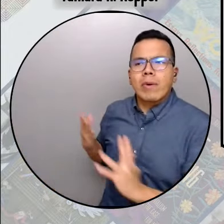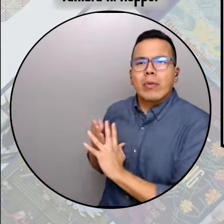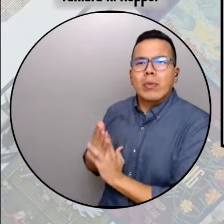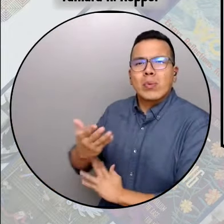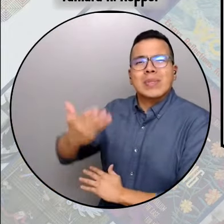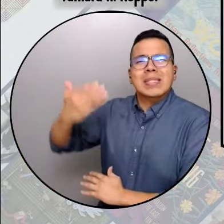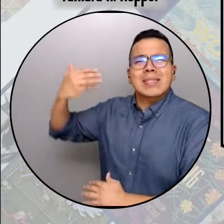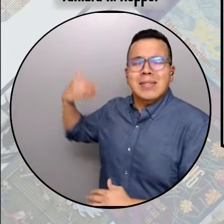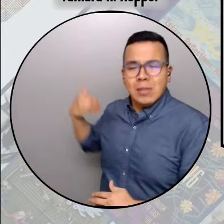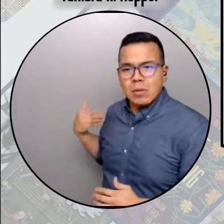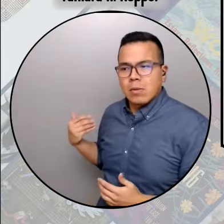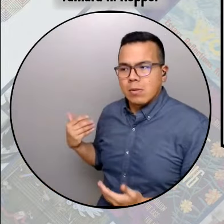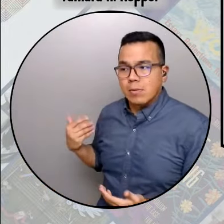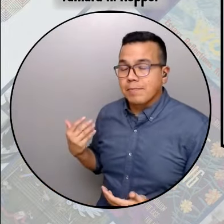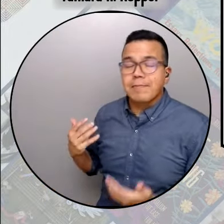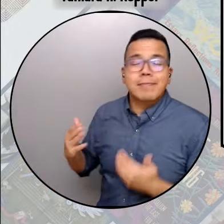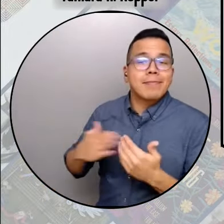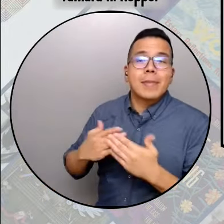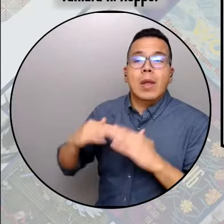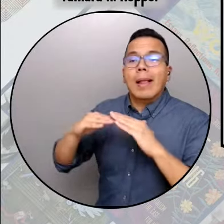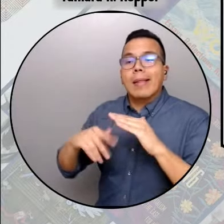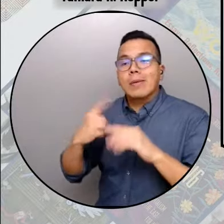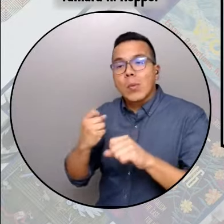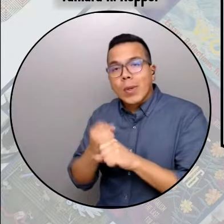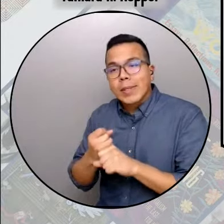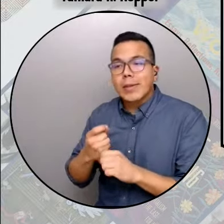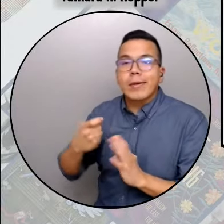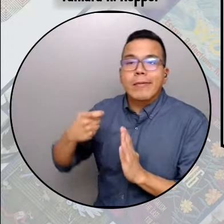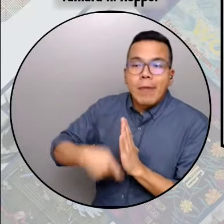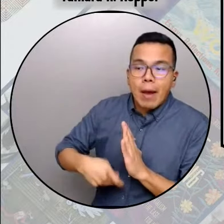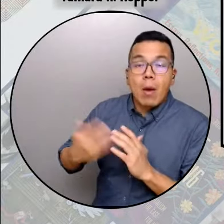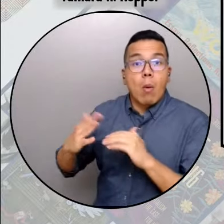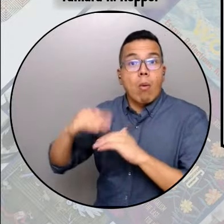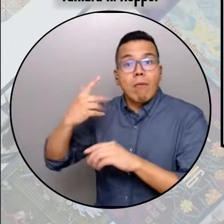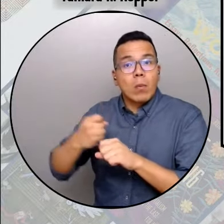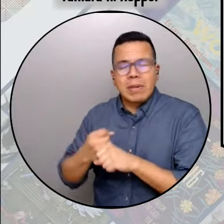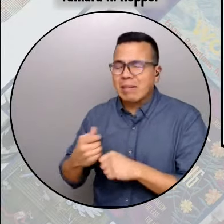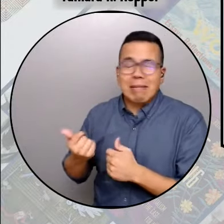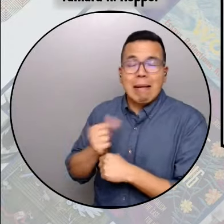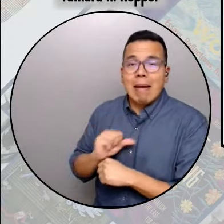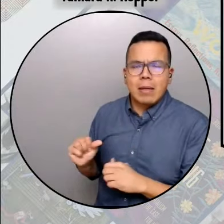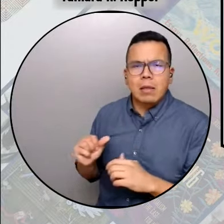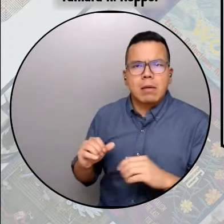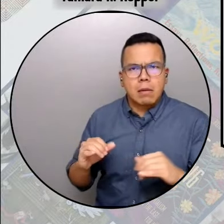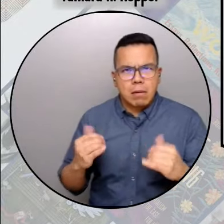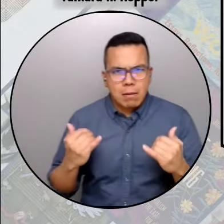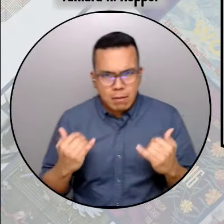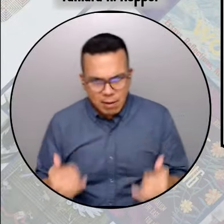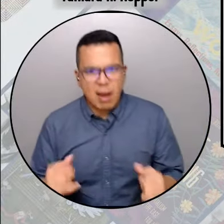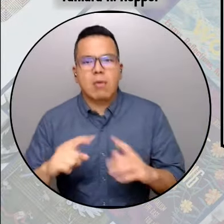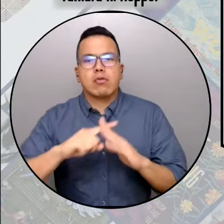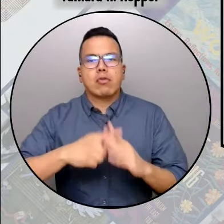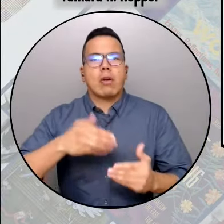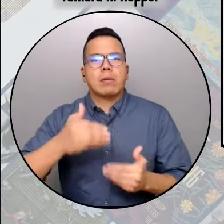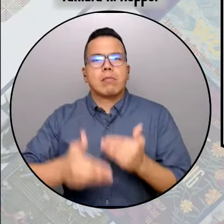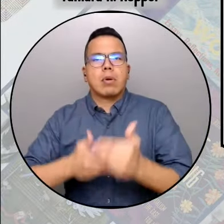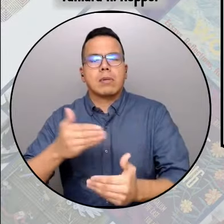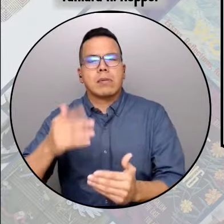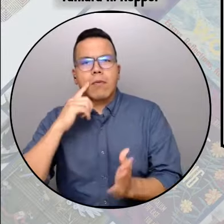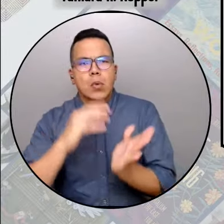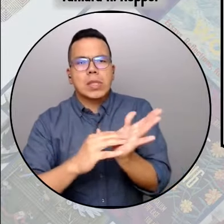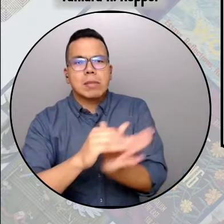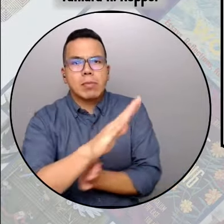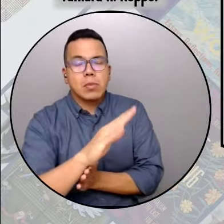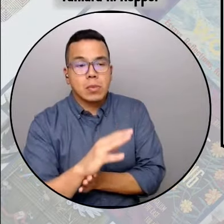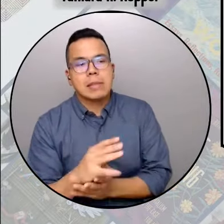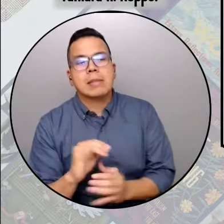gone through the system as a misdemeanor or whatever, right? But now they could be deportable. And so this is where you saw a lot of ramping